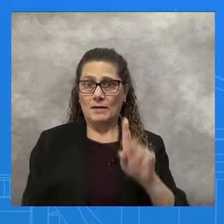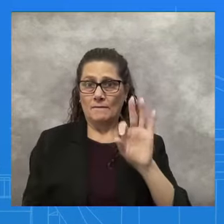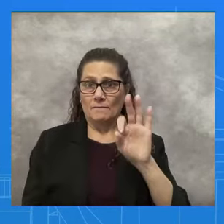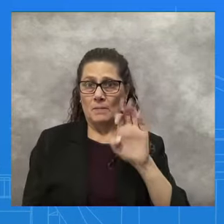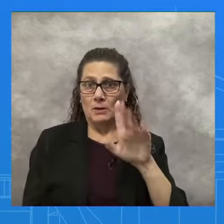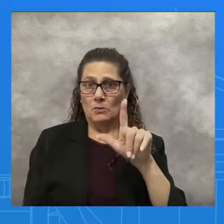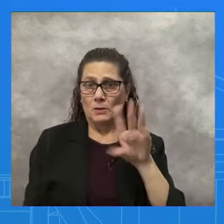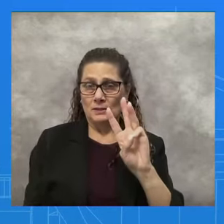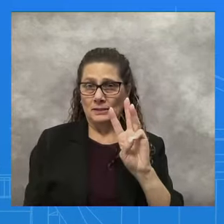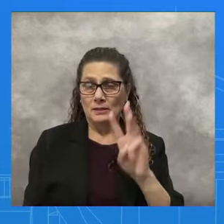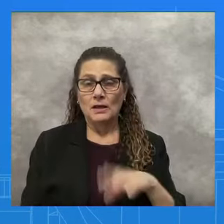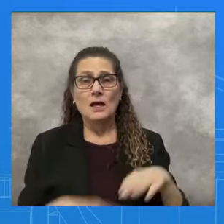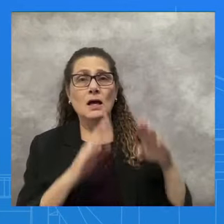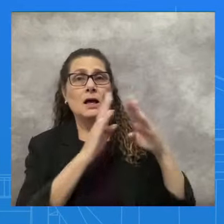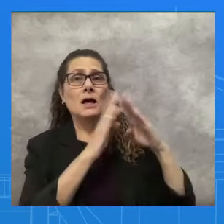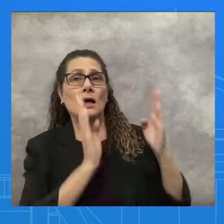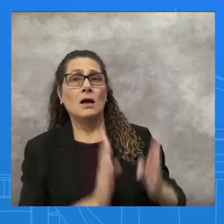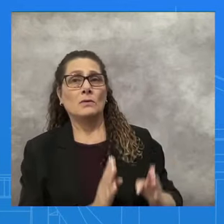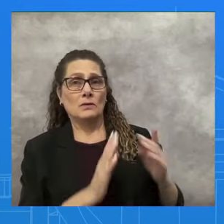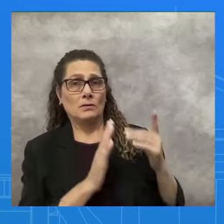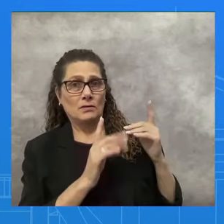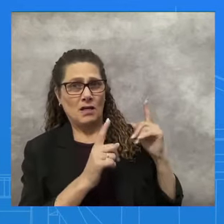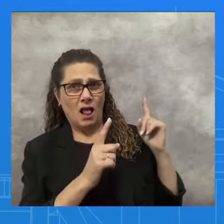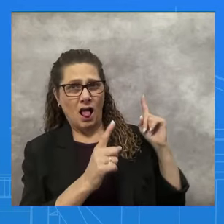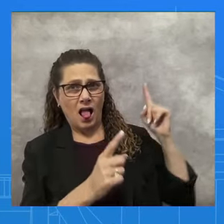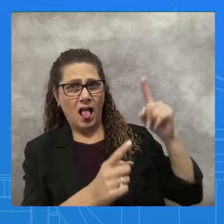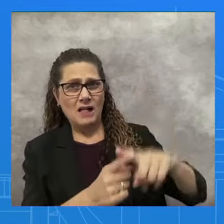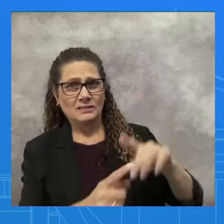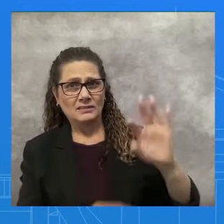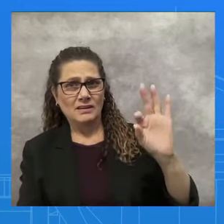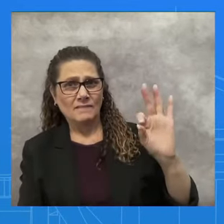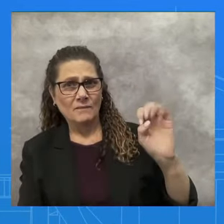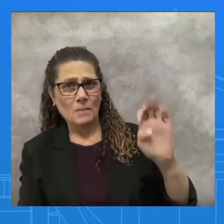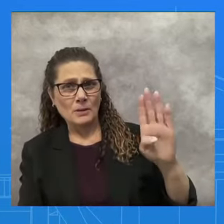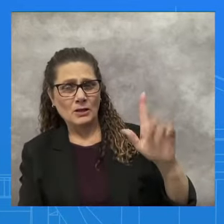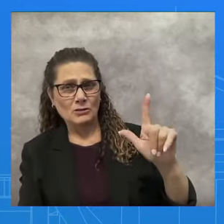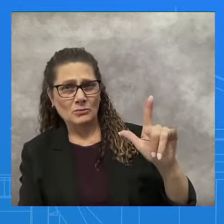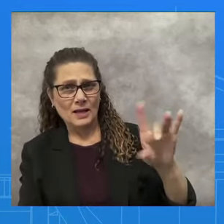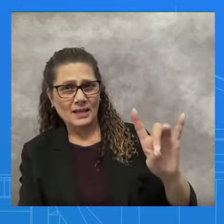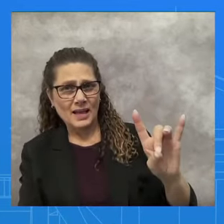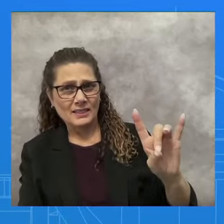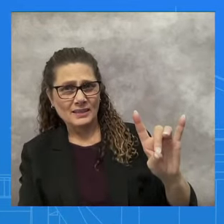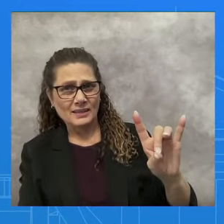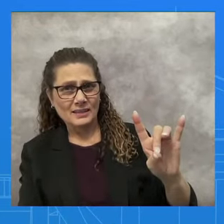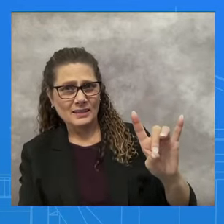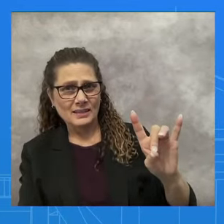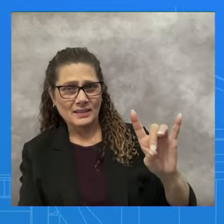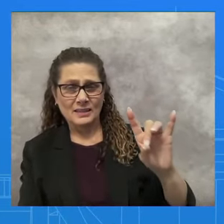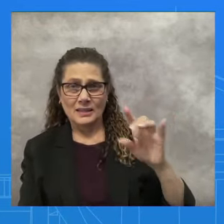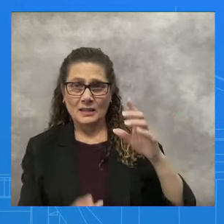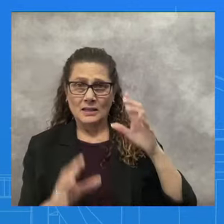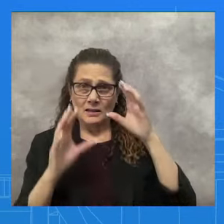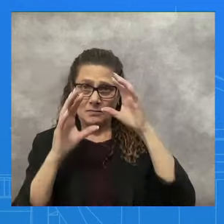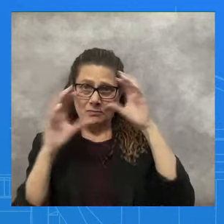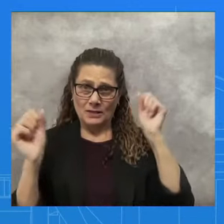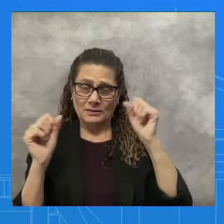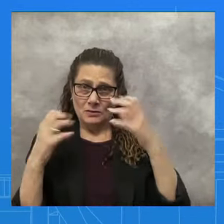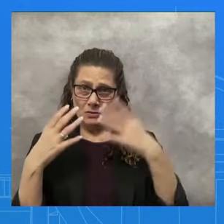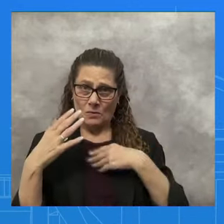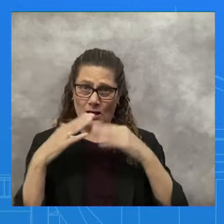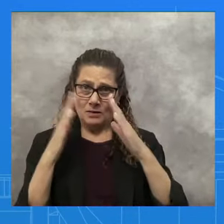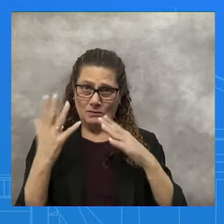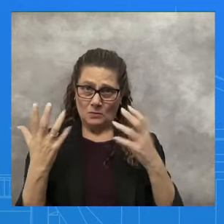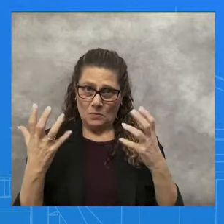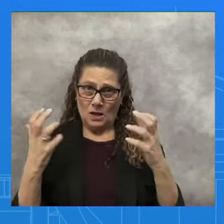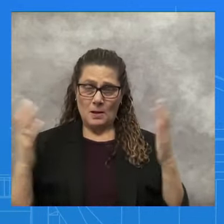on March 1st. Does the White House want to see Congress cut recess short and come back and deal with spending bills ahead of that deadline? I mean,